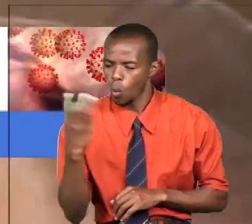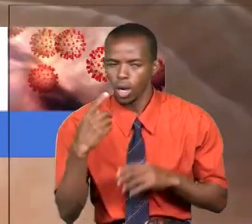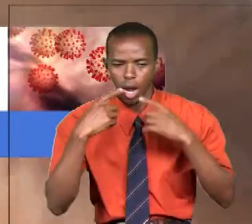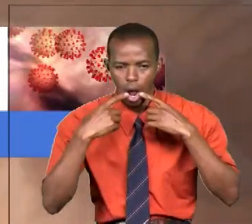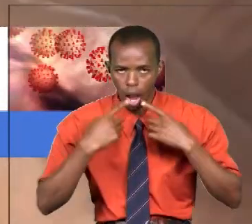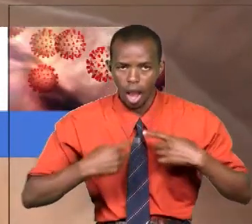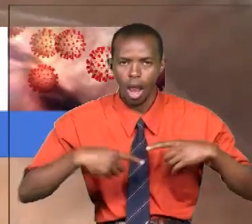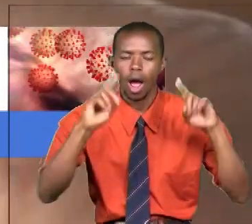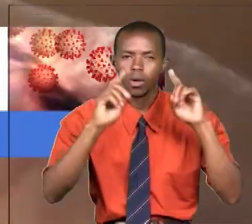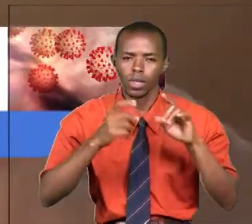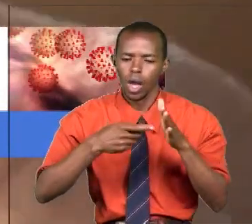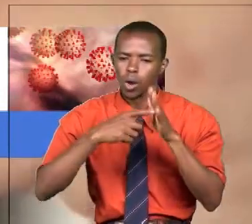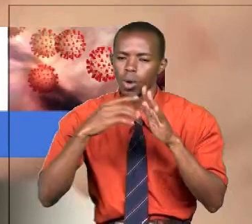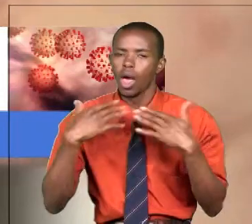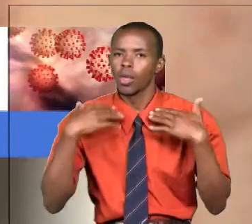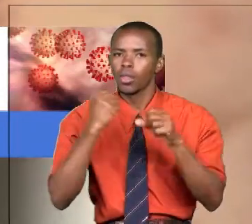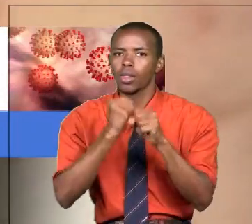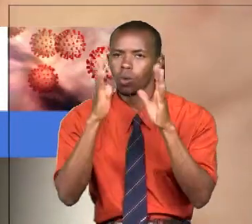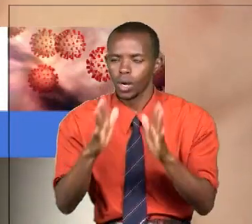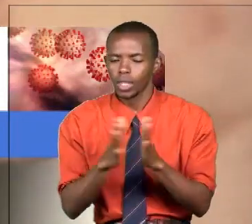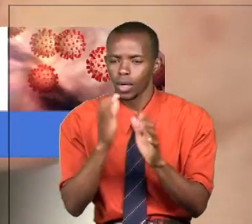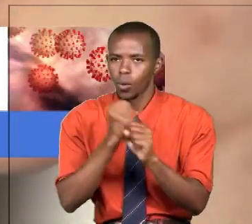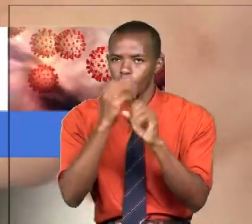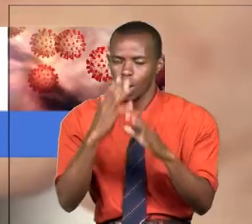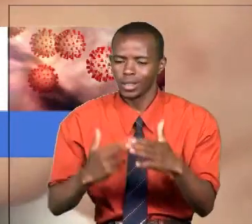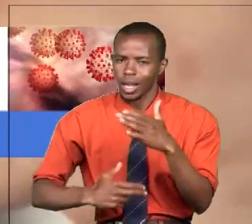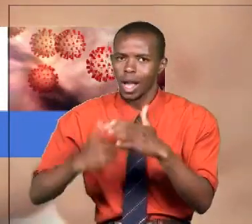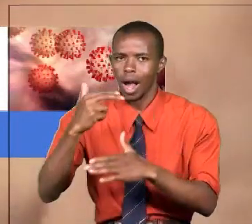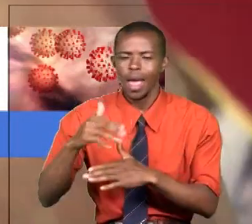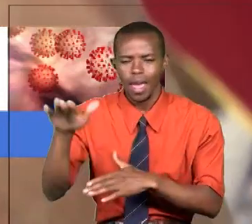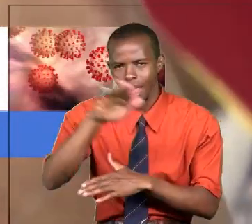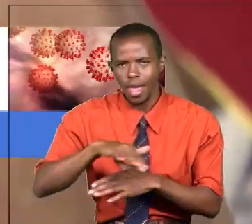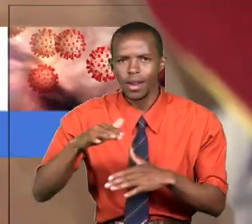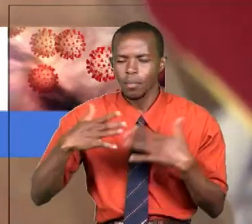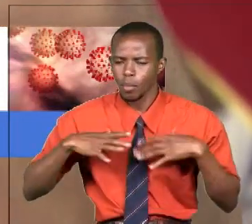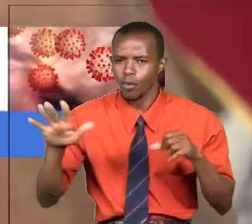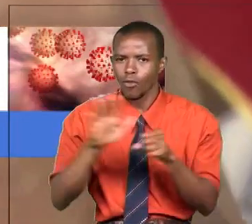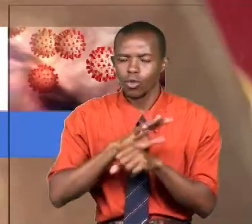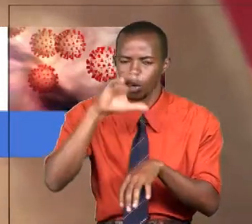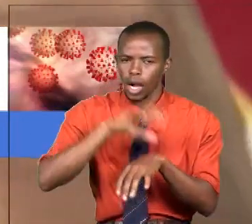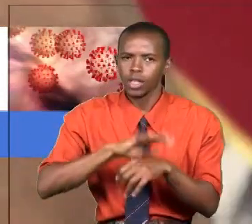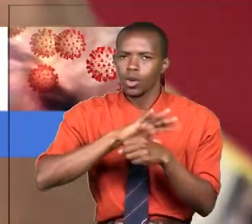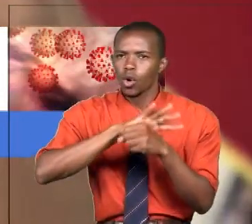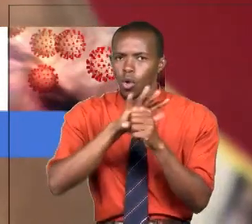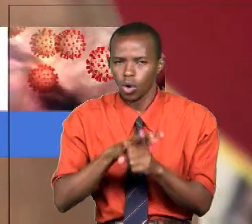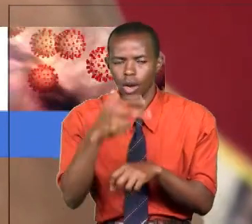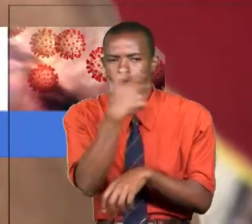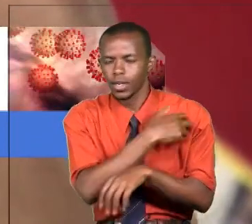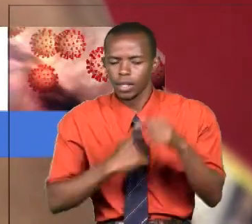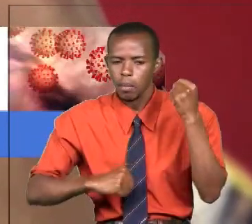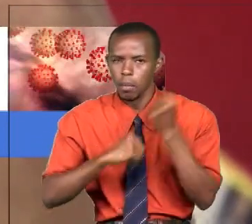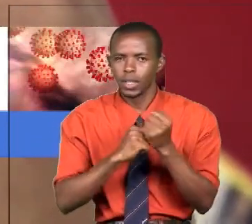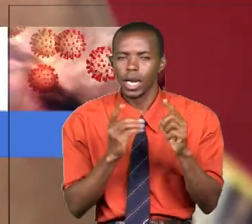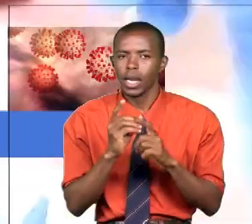his state will require healthcare workers and workers in high-risk congregate settings to get a COVID-19 vaccine booster by the 1st